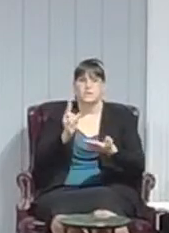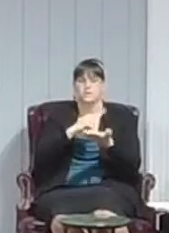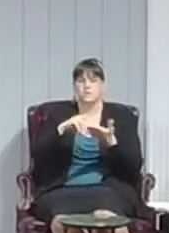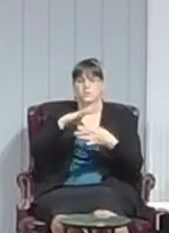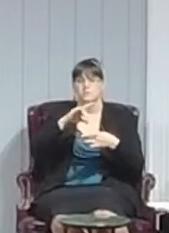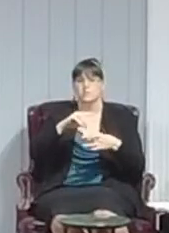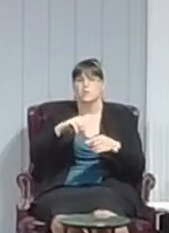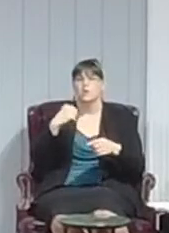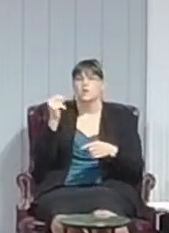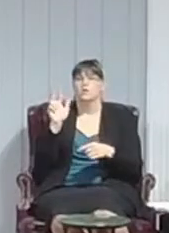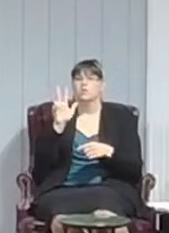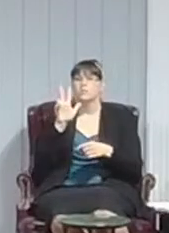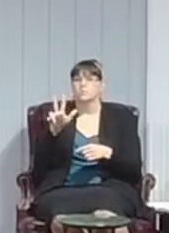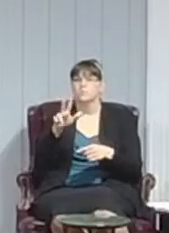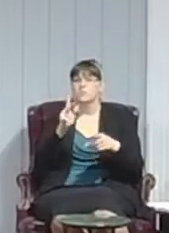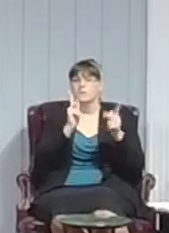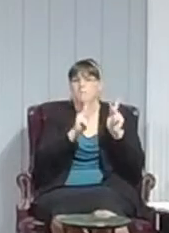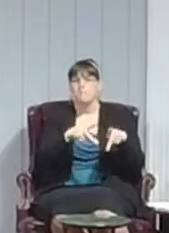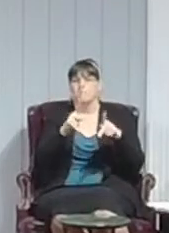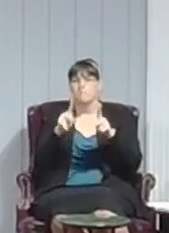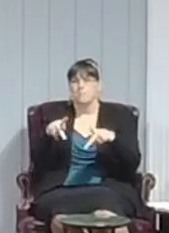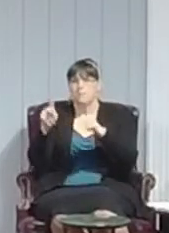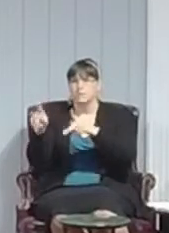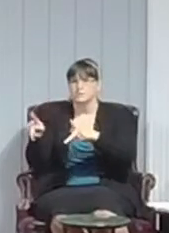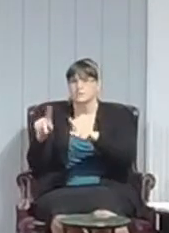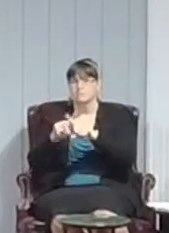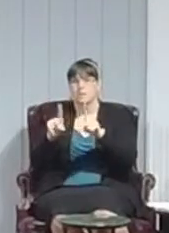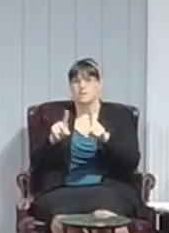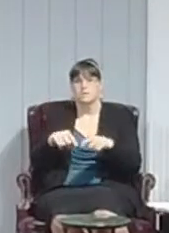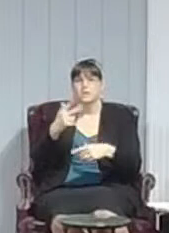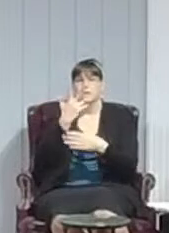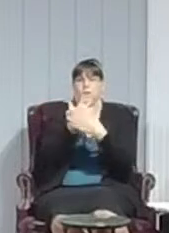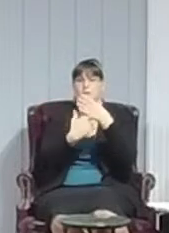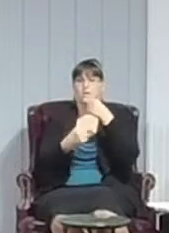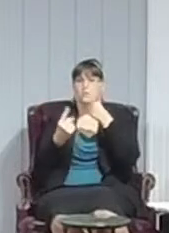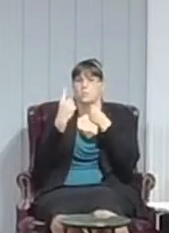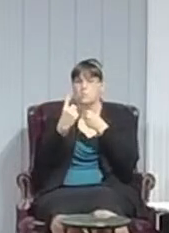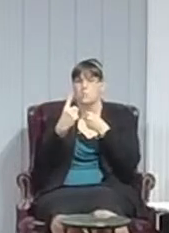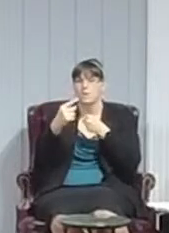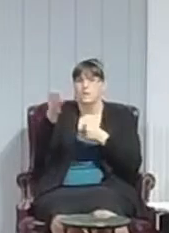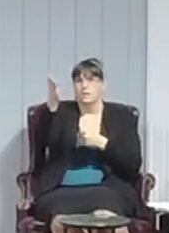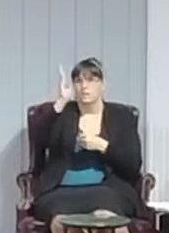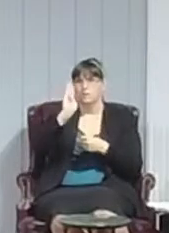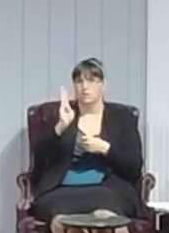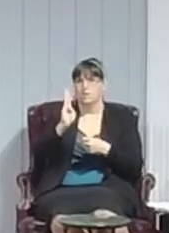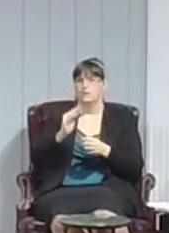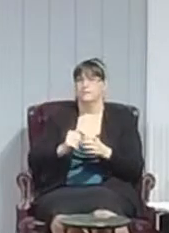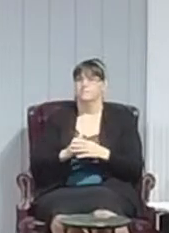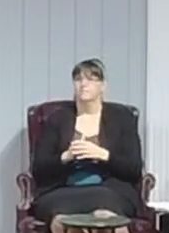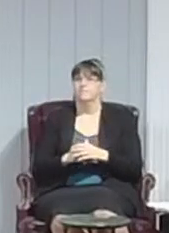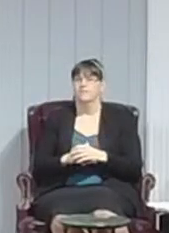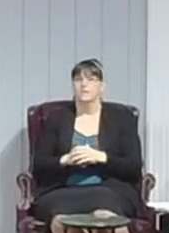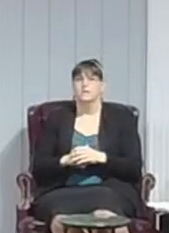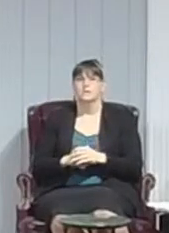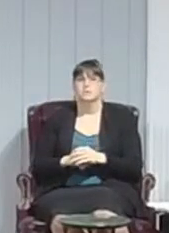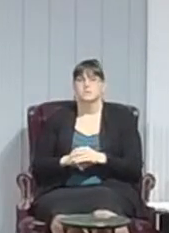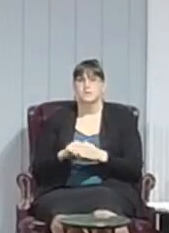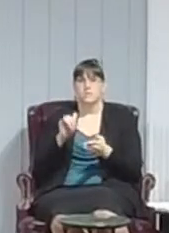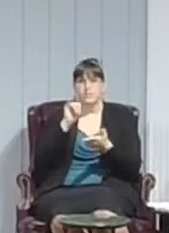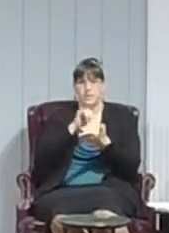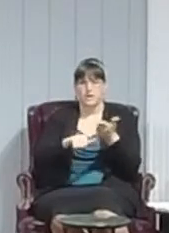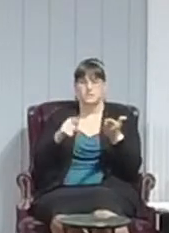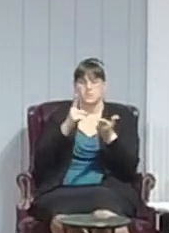all three make one God. Explain that, Pastor. I can't. I'm just telling you that's what the Bible